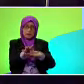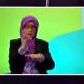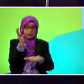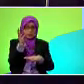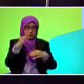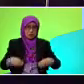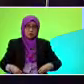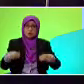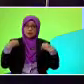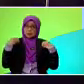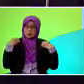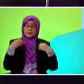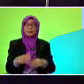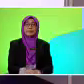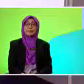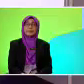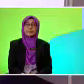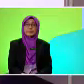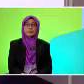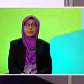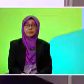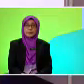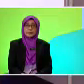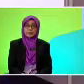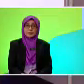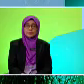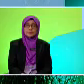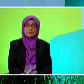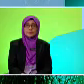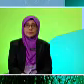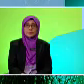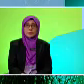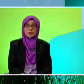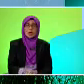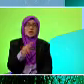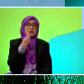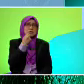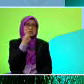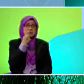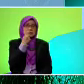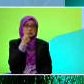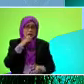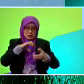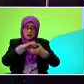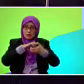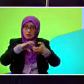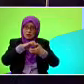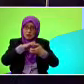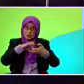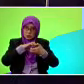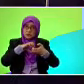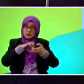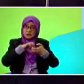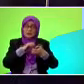Yeah. Okay, so the next one. Oh, who can tell me about tooth decay? What's going to be the tooth fairy here?